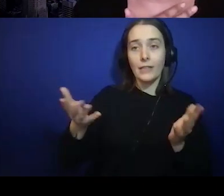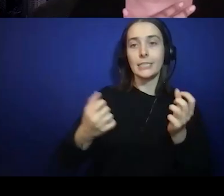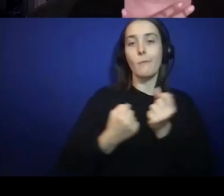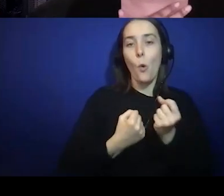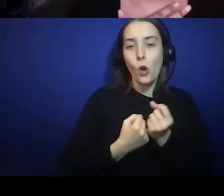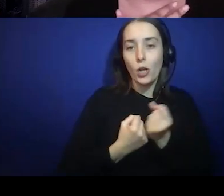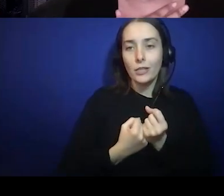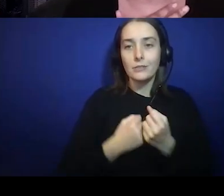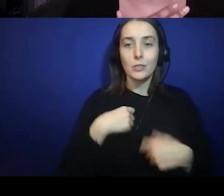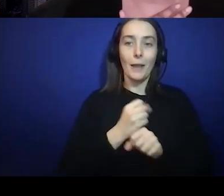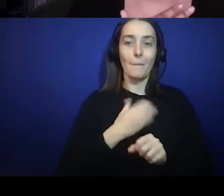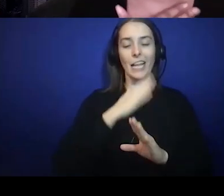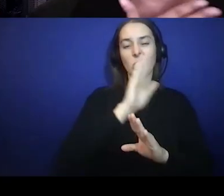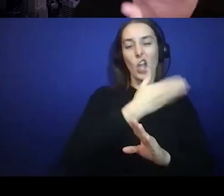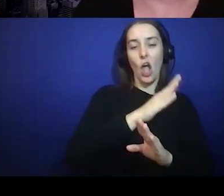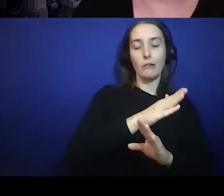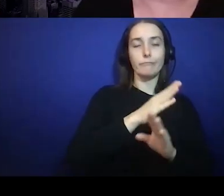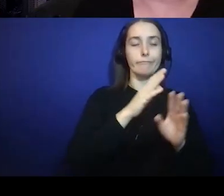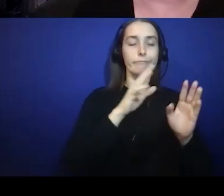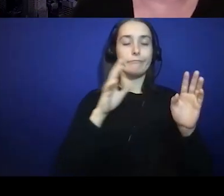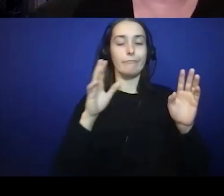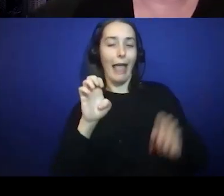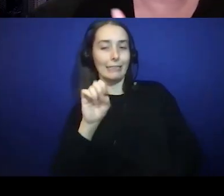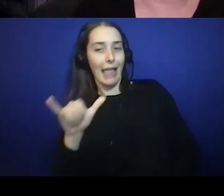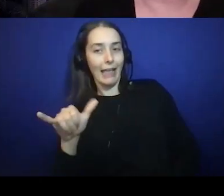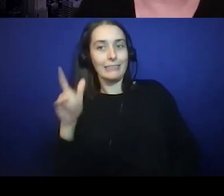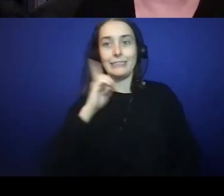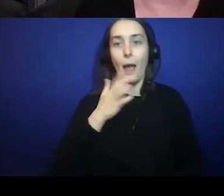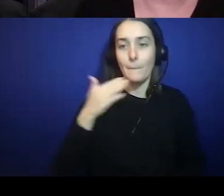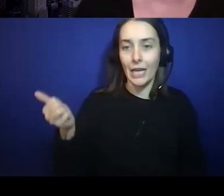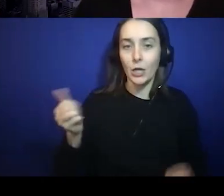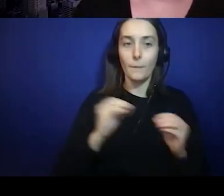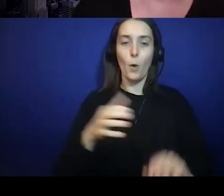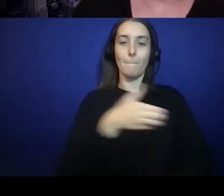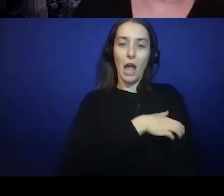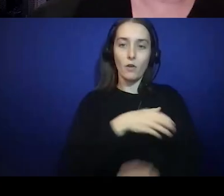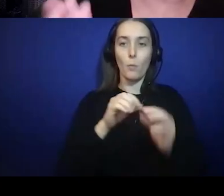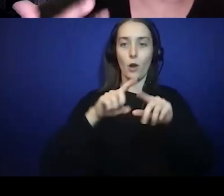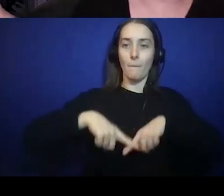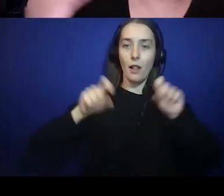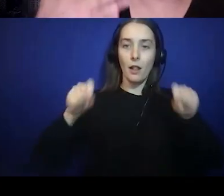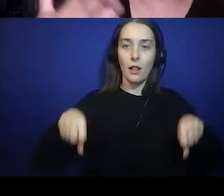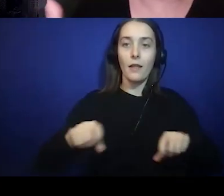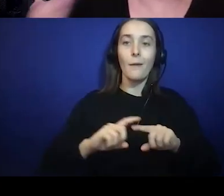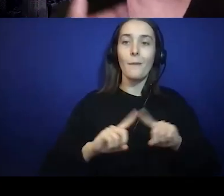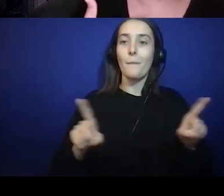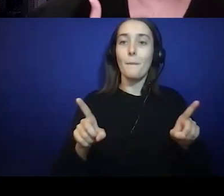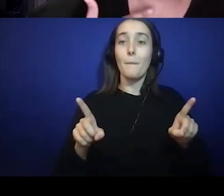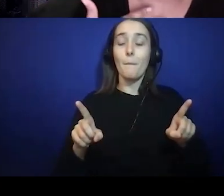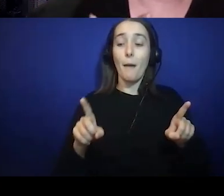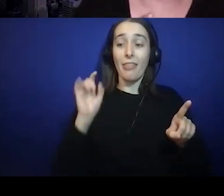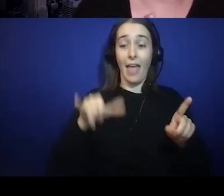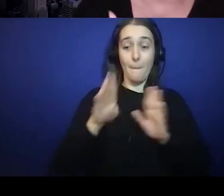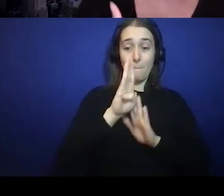my essay, sound better and make it more powerful, more reliable. But at no point should they overtake